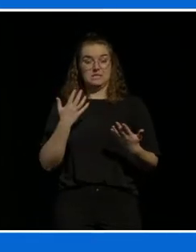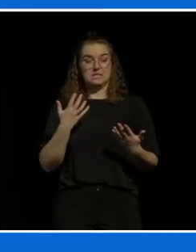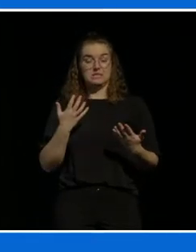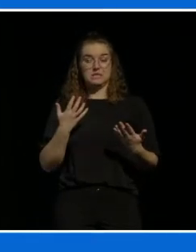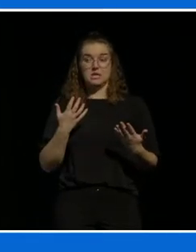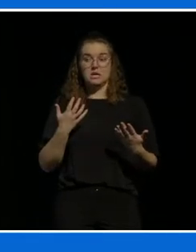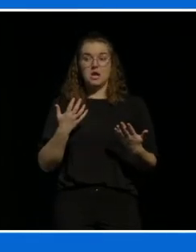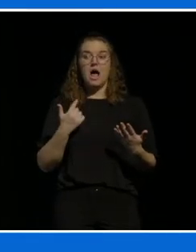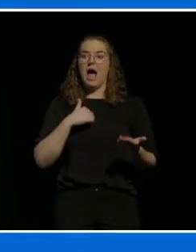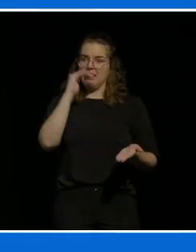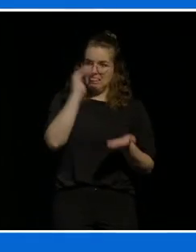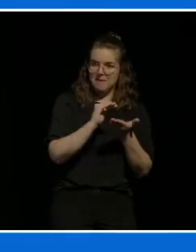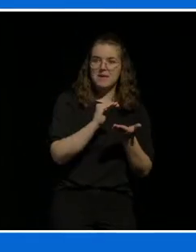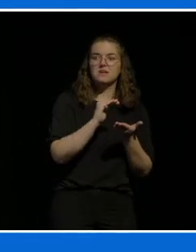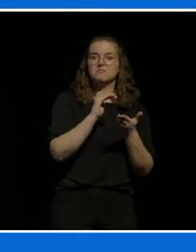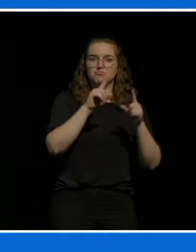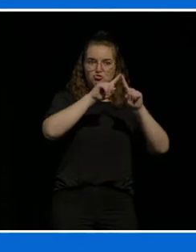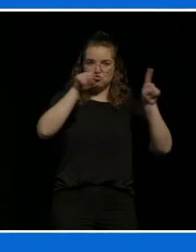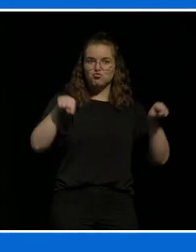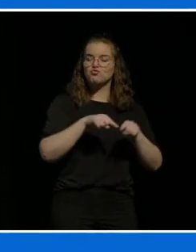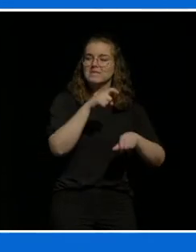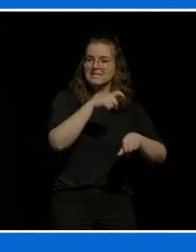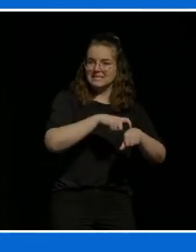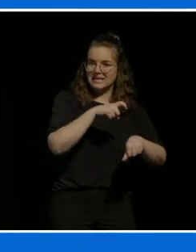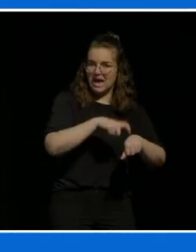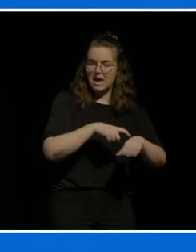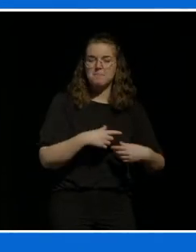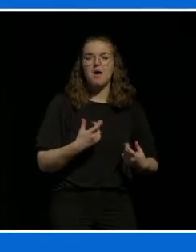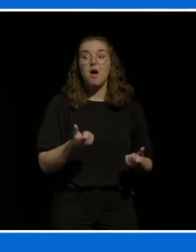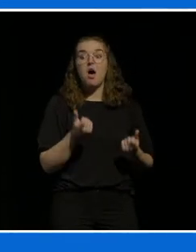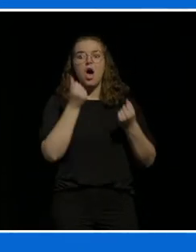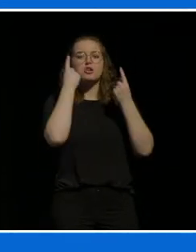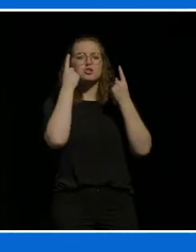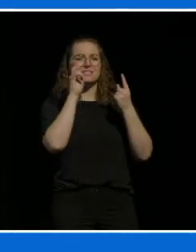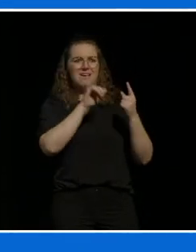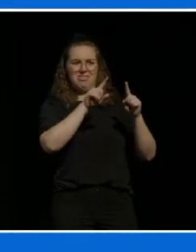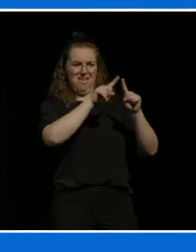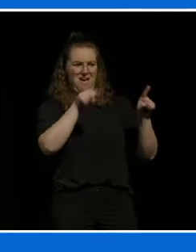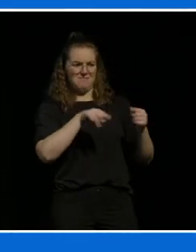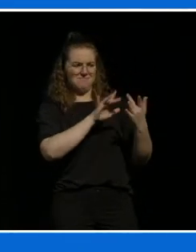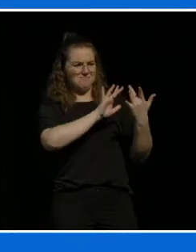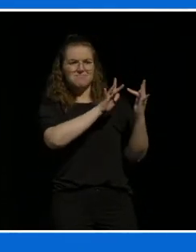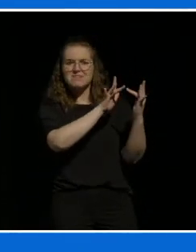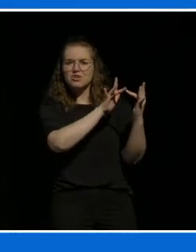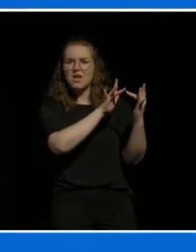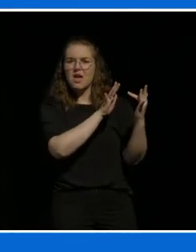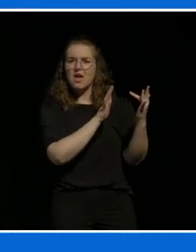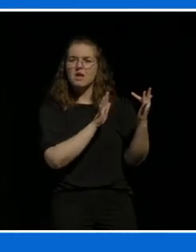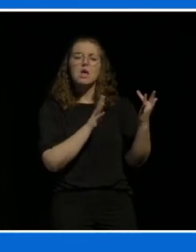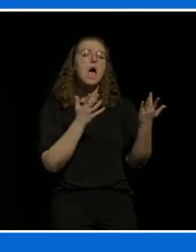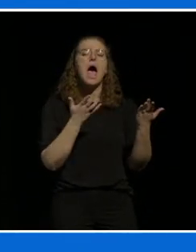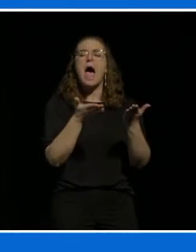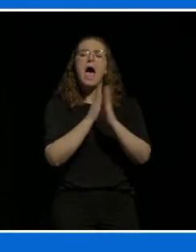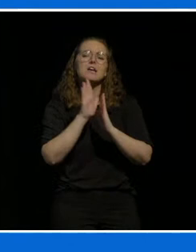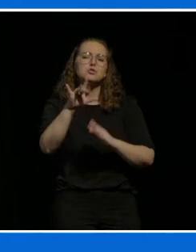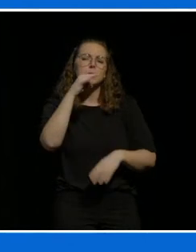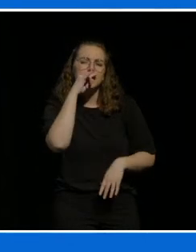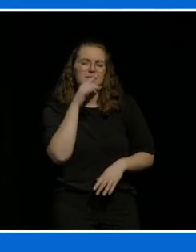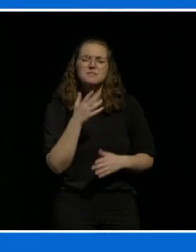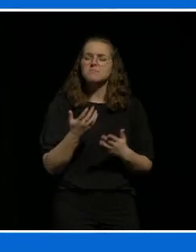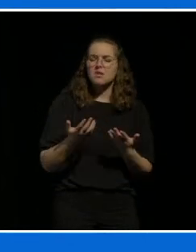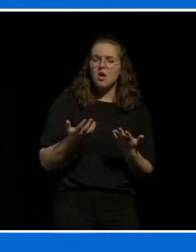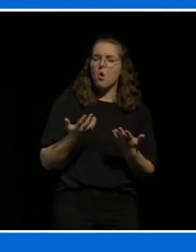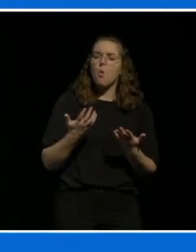like limiting screen time, I think that what you're doing is great already. Understanding the landscape, you know, like asking them, like, oh, what are you seeing right now? Or what are your friends